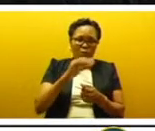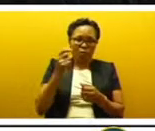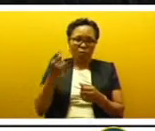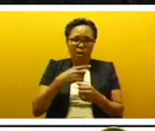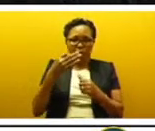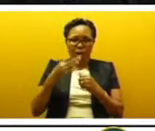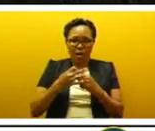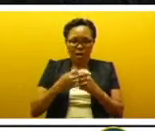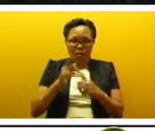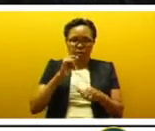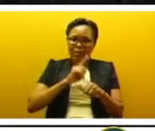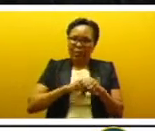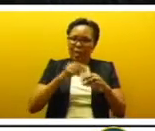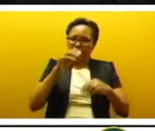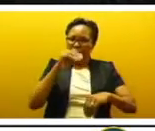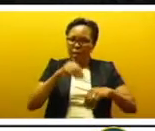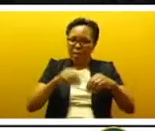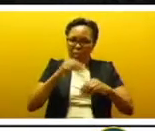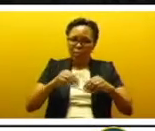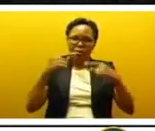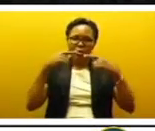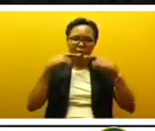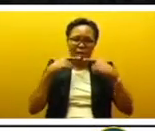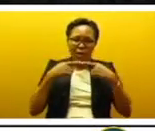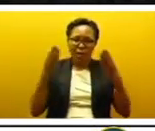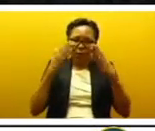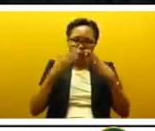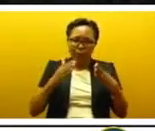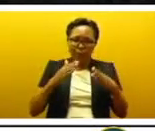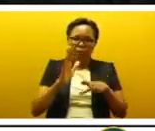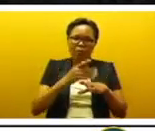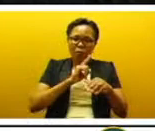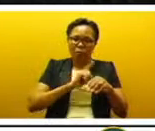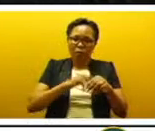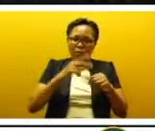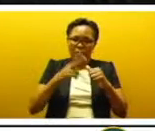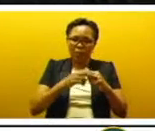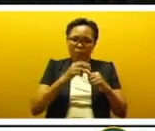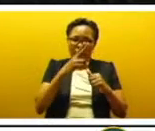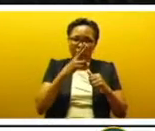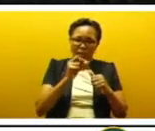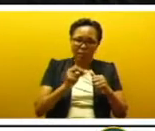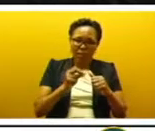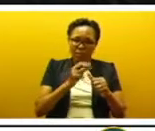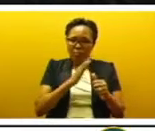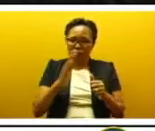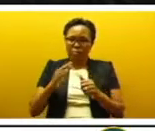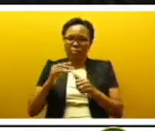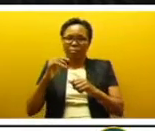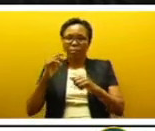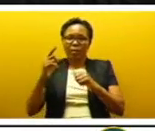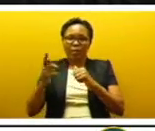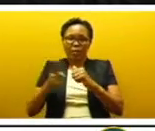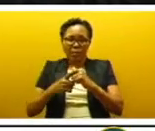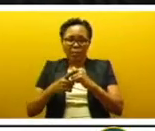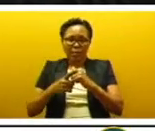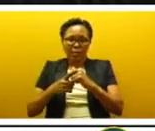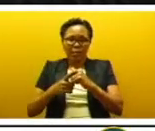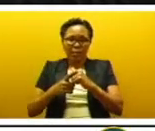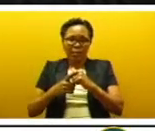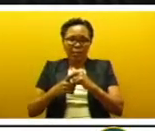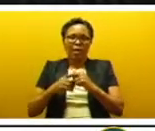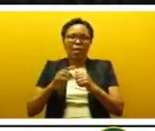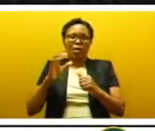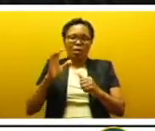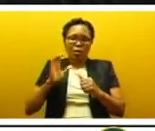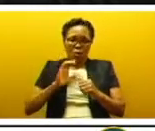these elections were declared, from 7:30 to 6 p.m. on that day, the